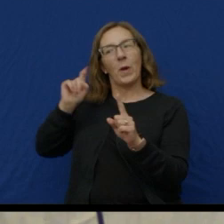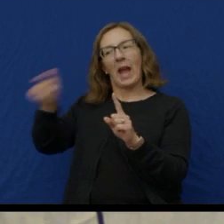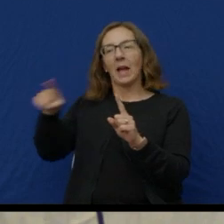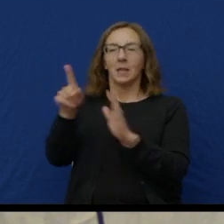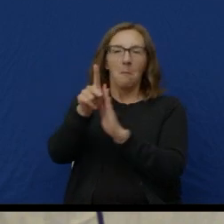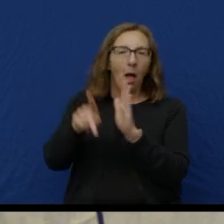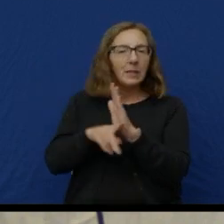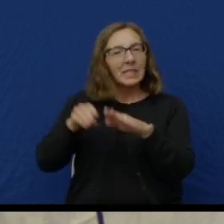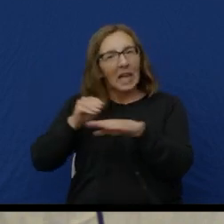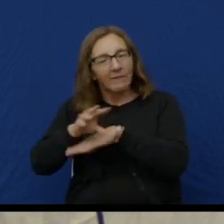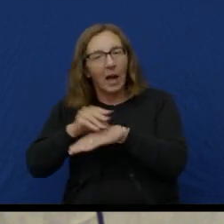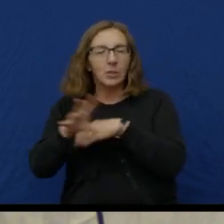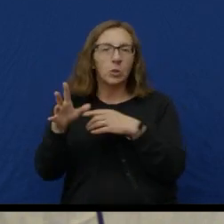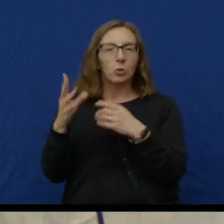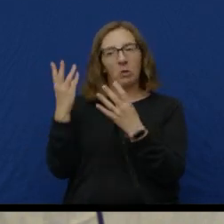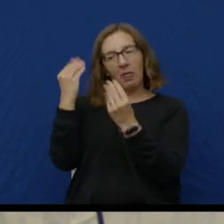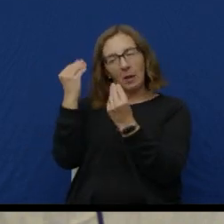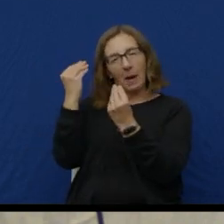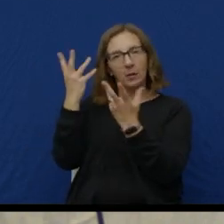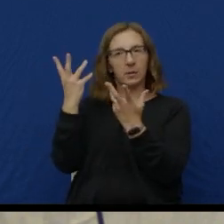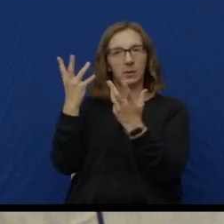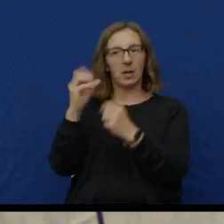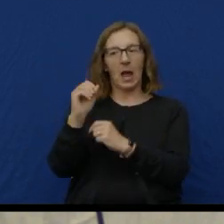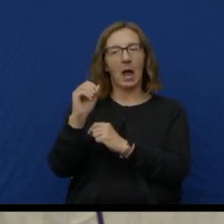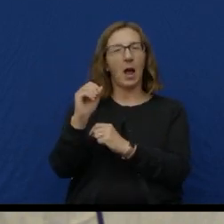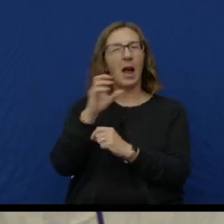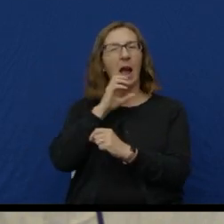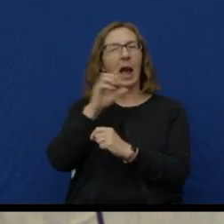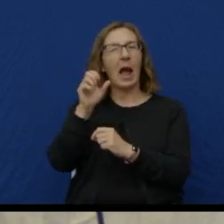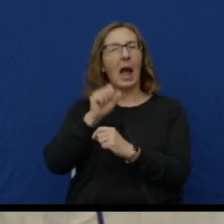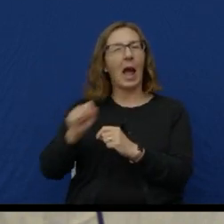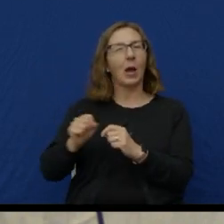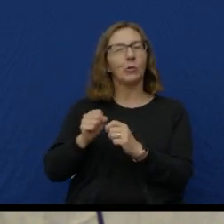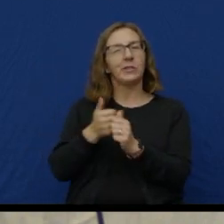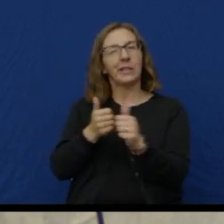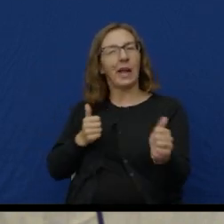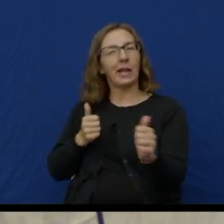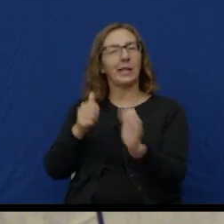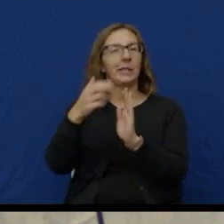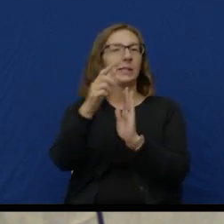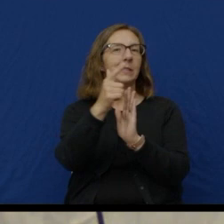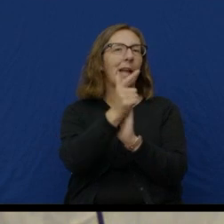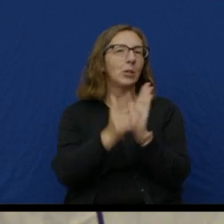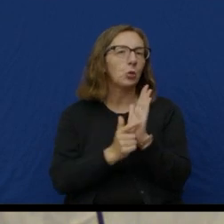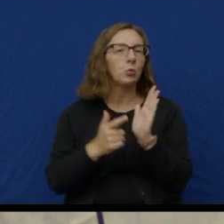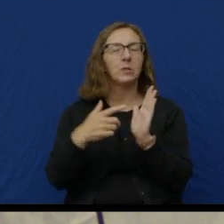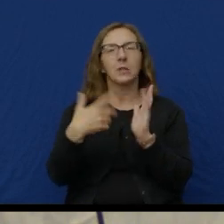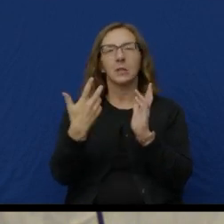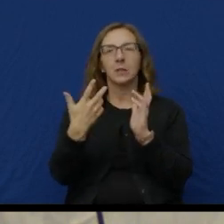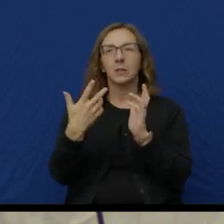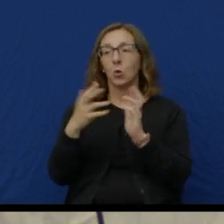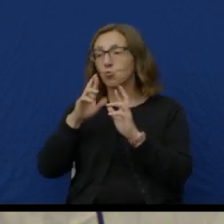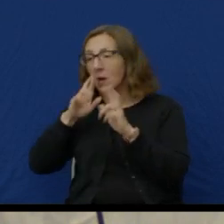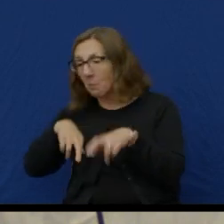about essentially outdated statutes. So think about reports that are required but